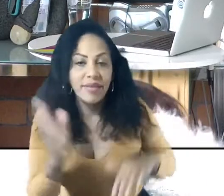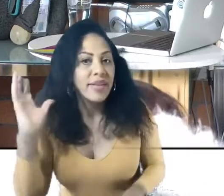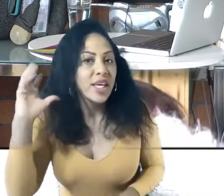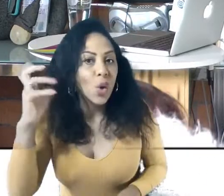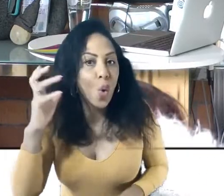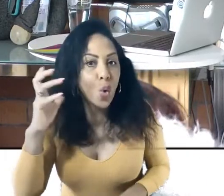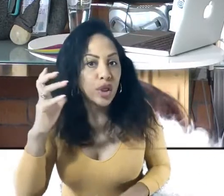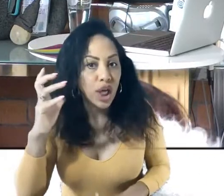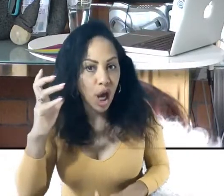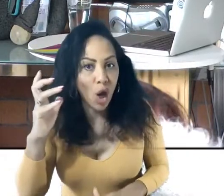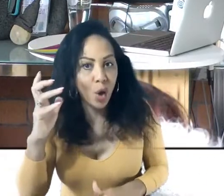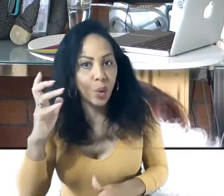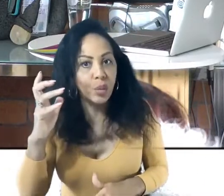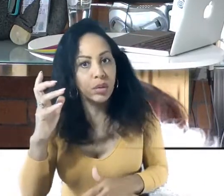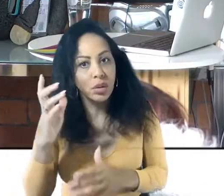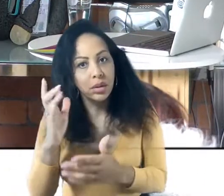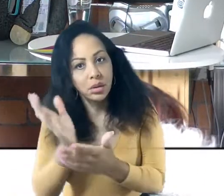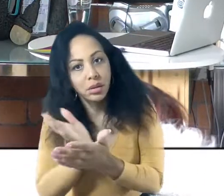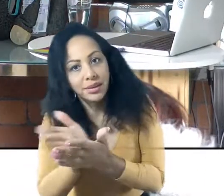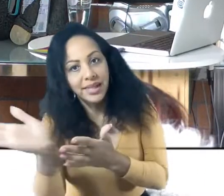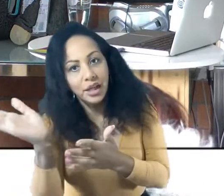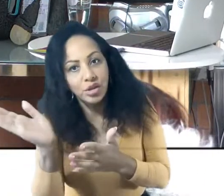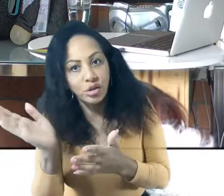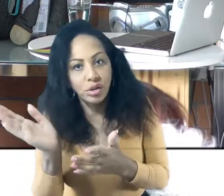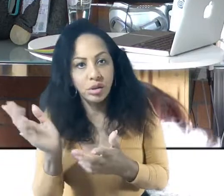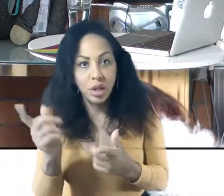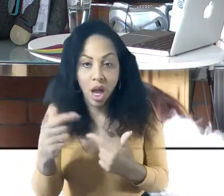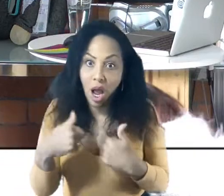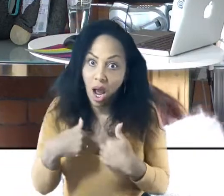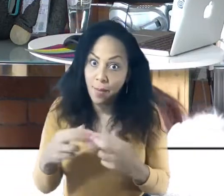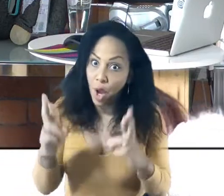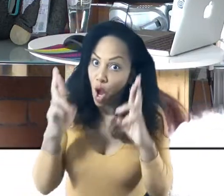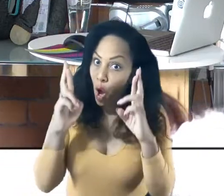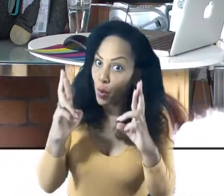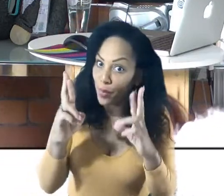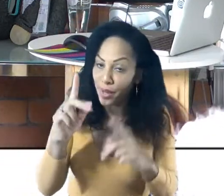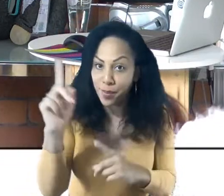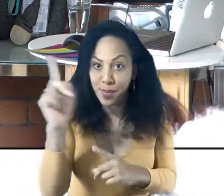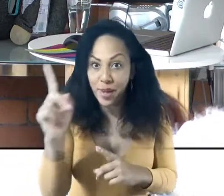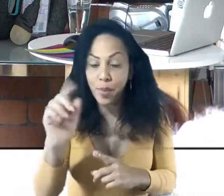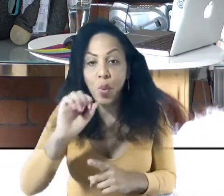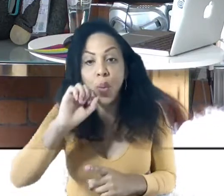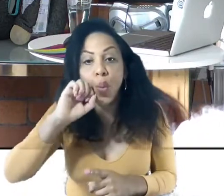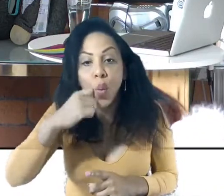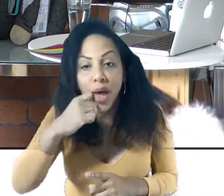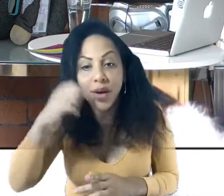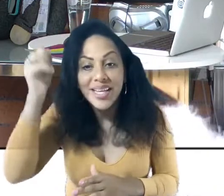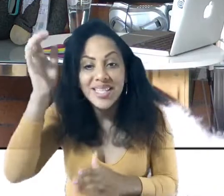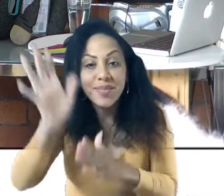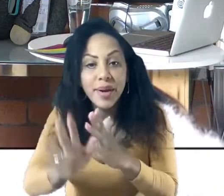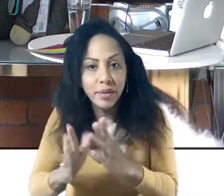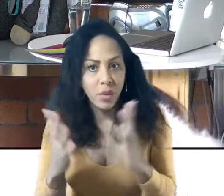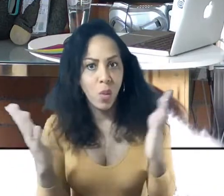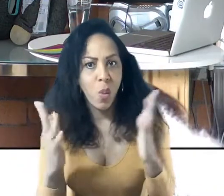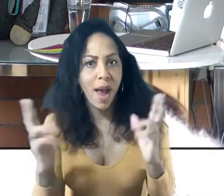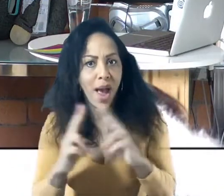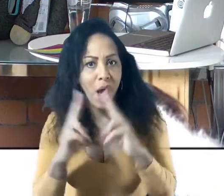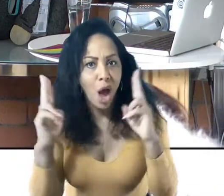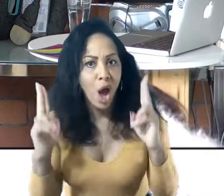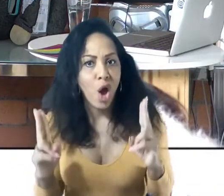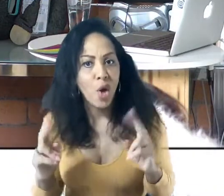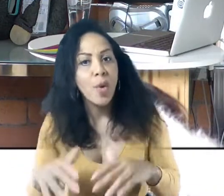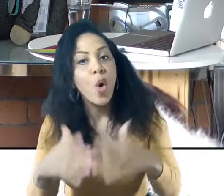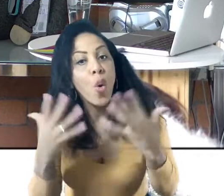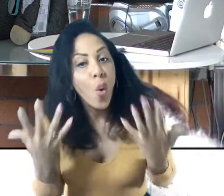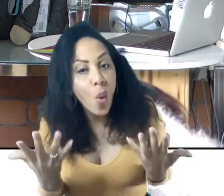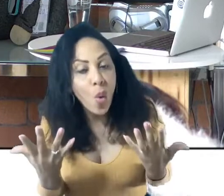I'm hoping that people could experience at home, but mainly they're going to be actually on Marazion Beach in the place